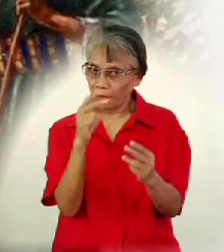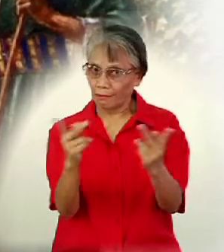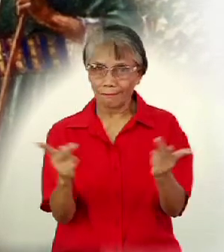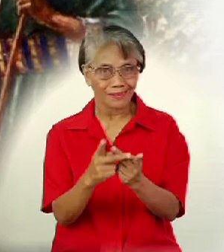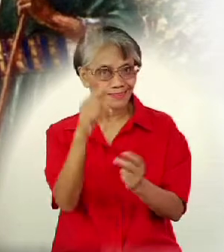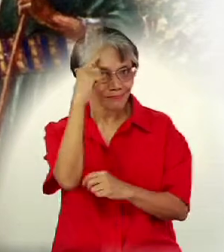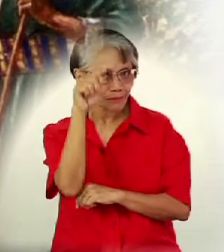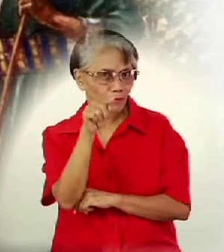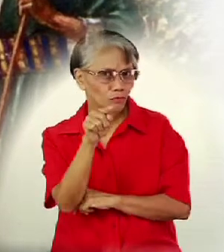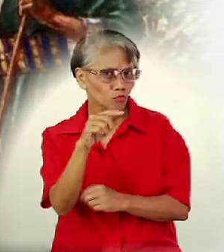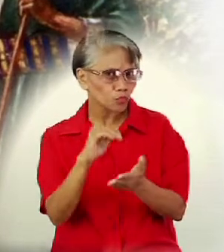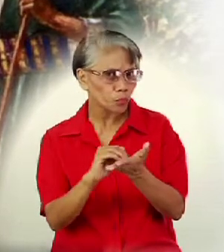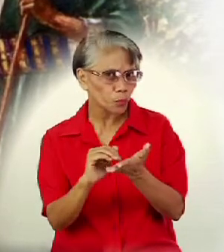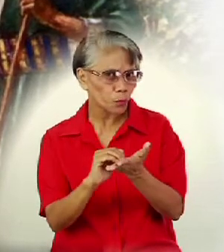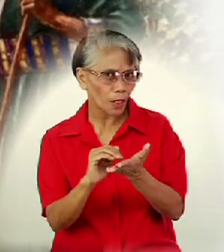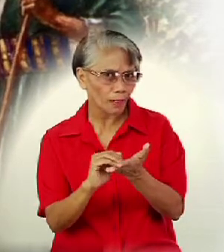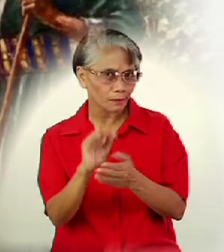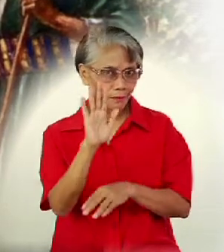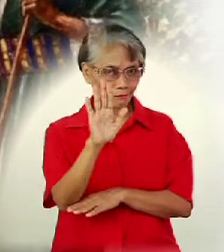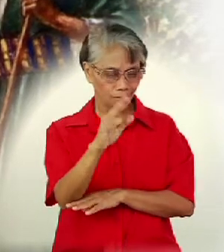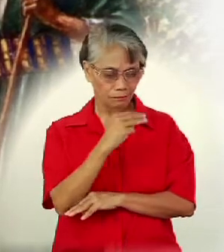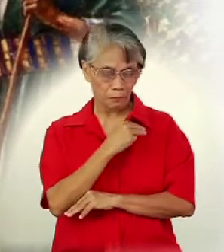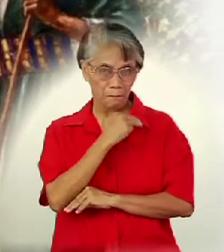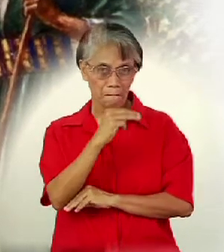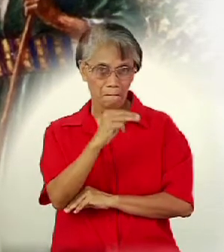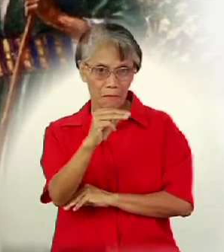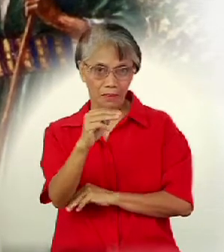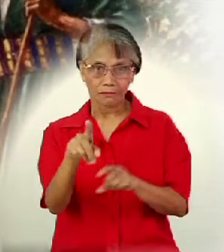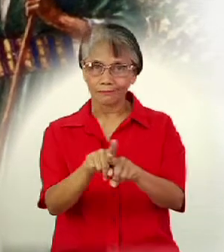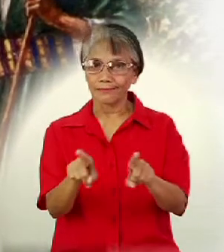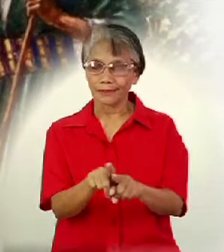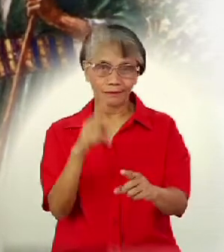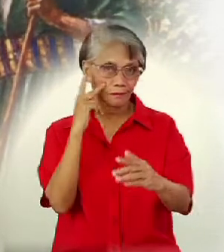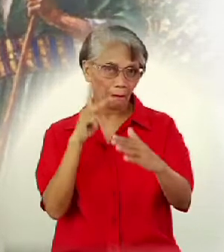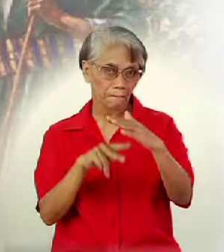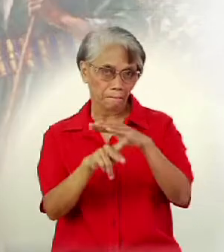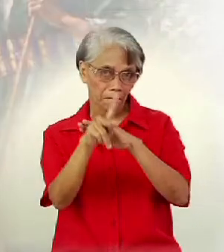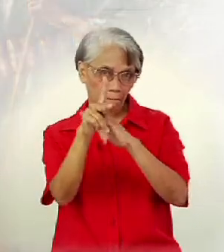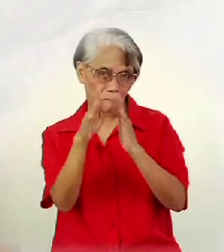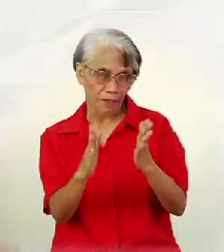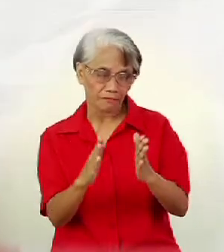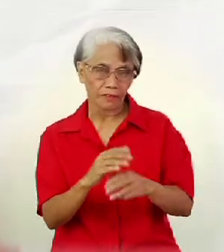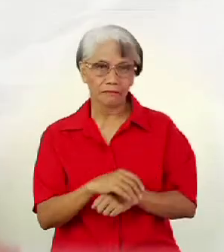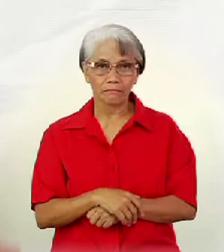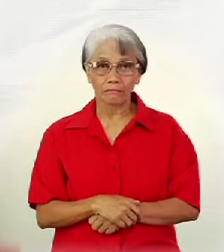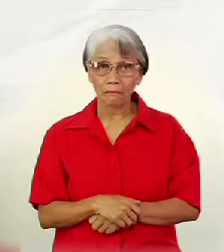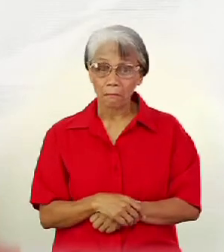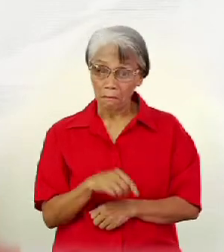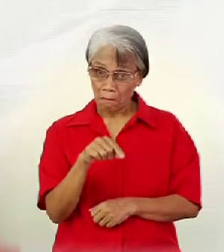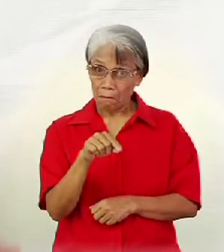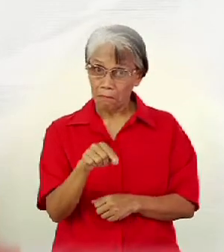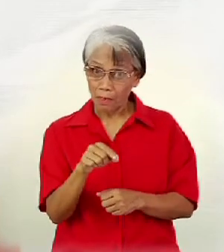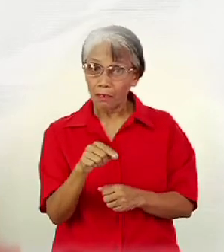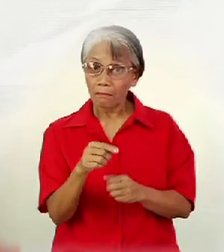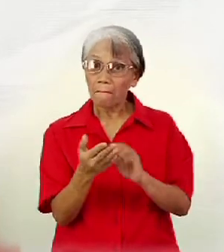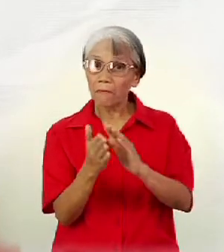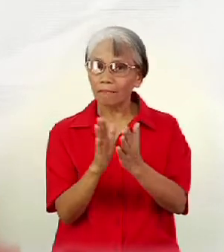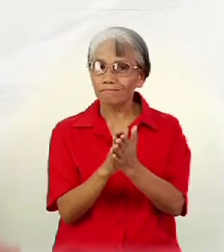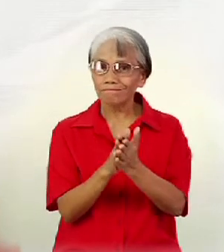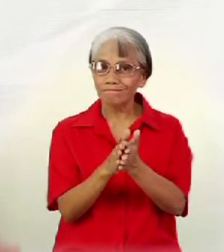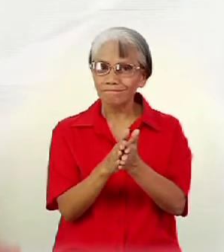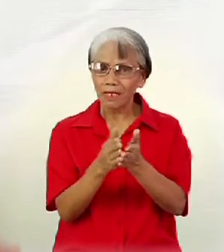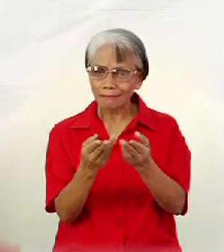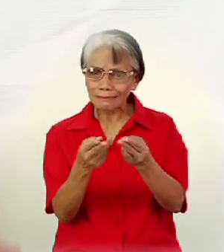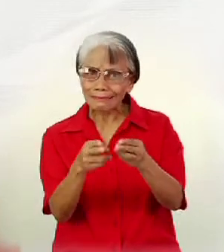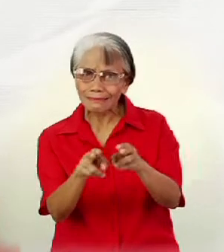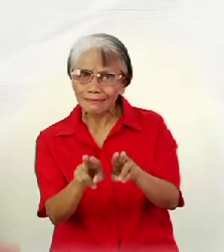place for you to practice your mission as a prophet." That became the occasion